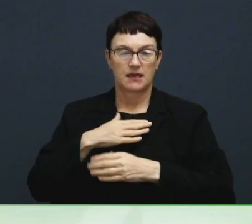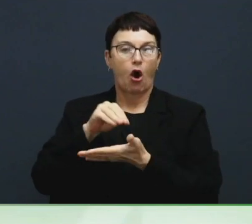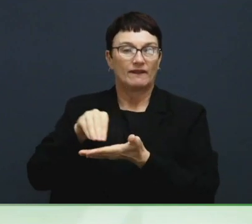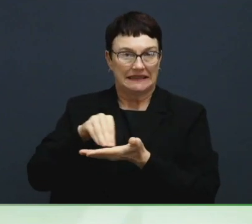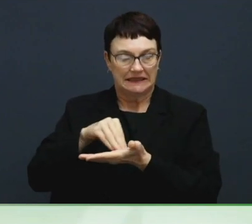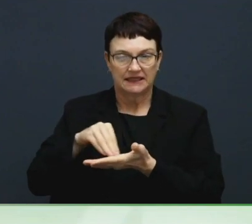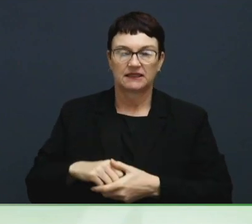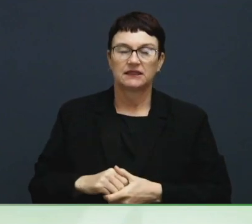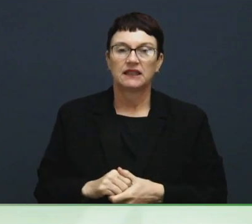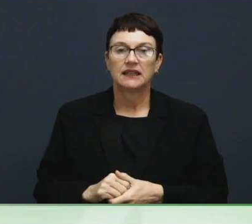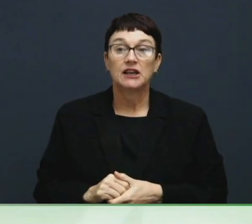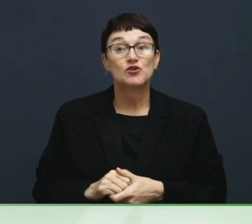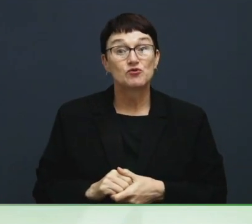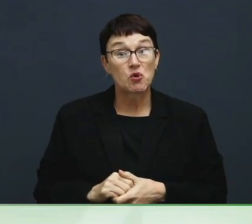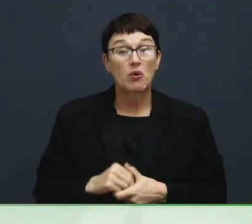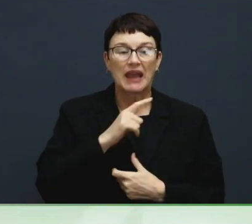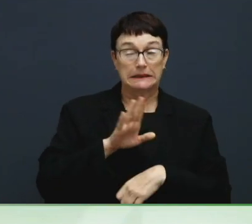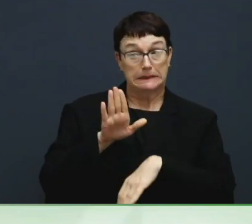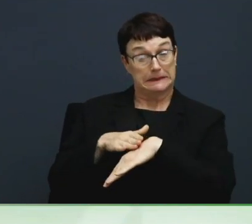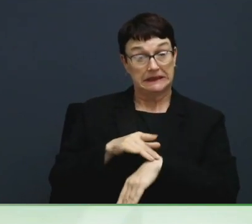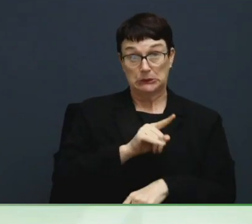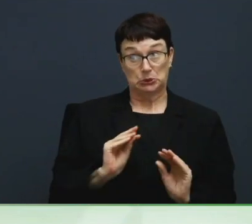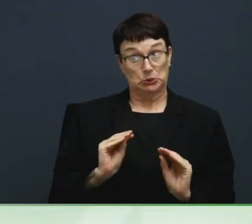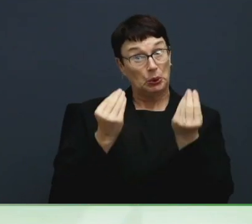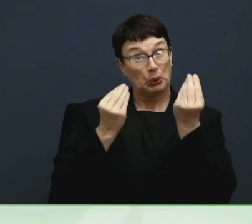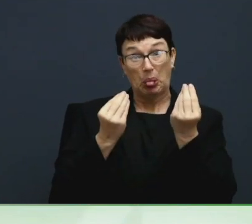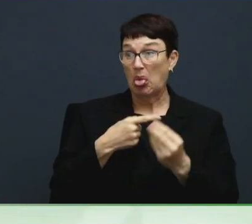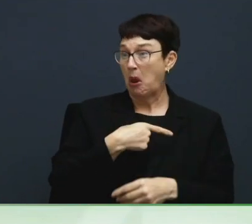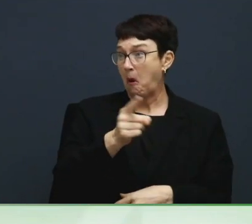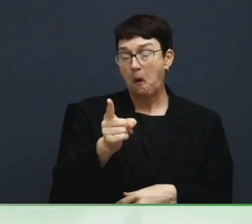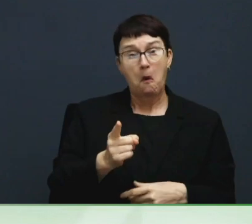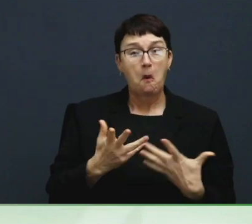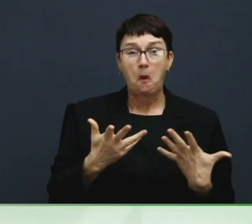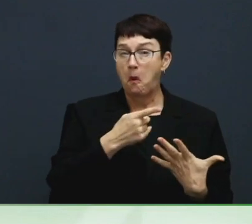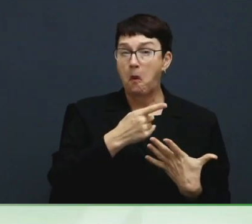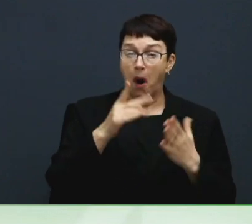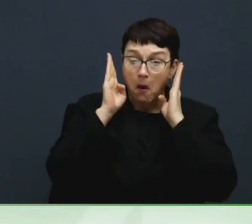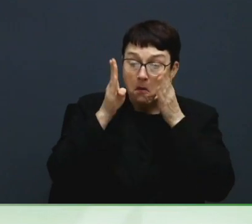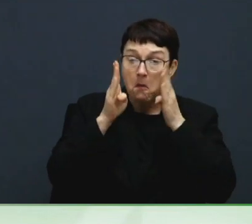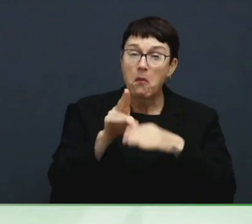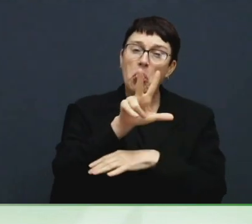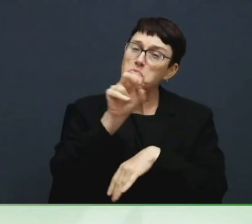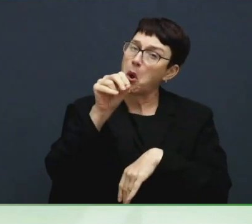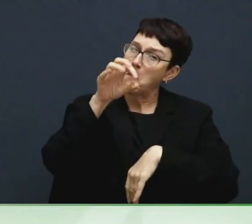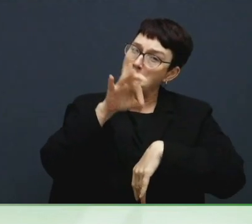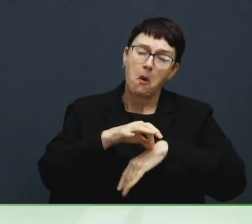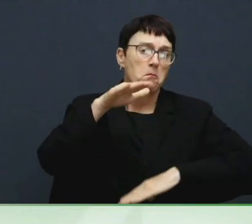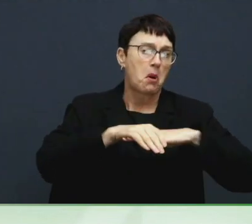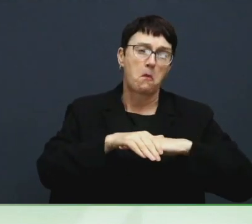people, so they have no patience beyond 30 minutes. And then after 90